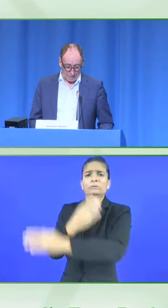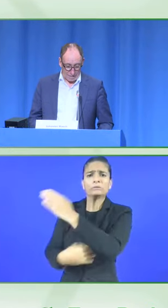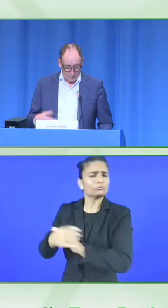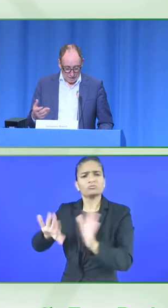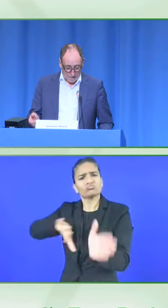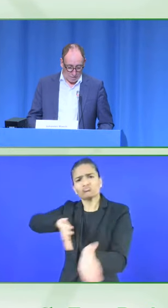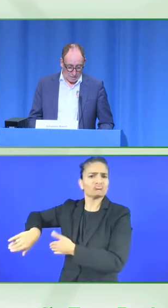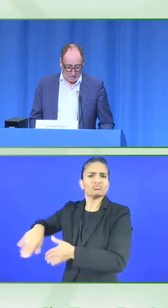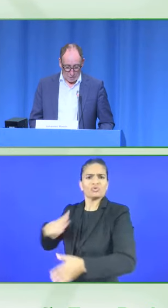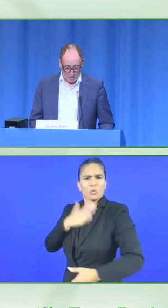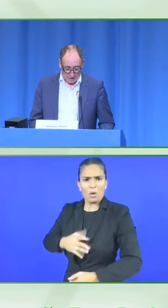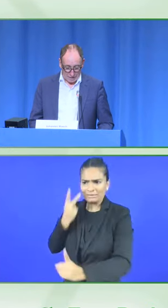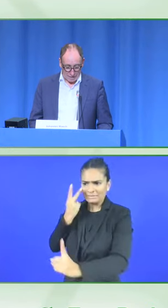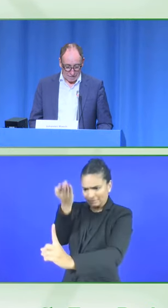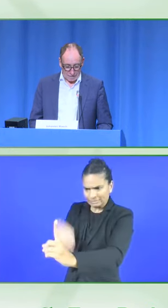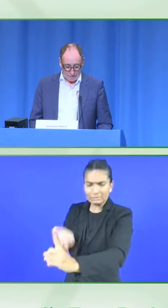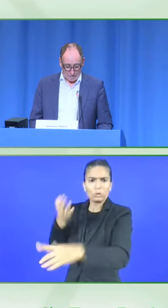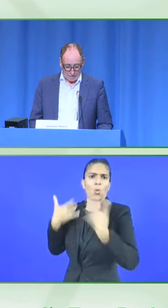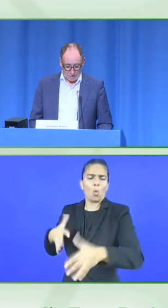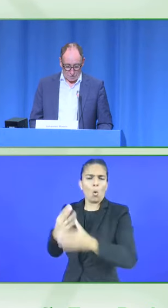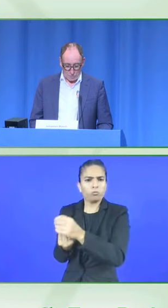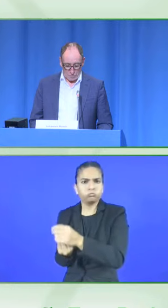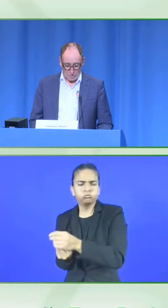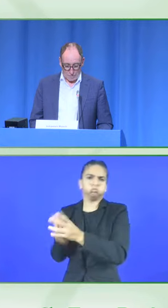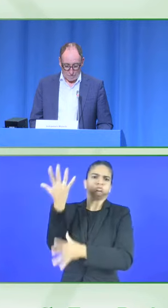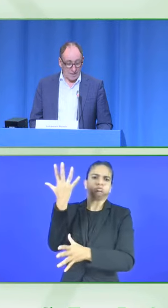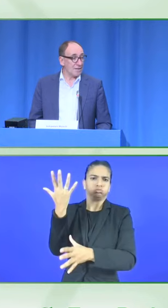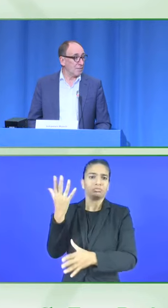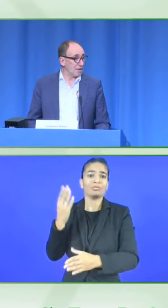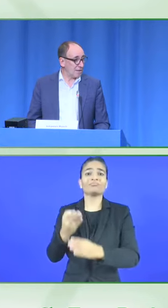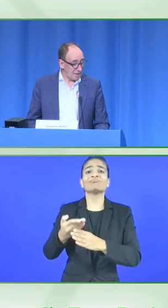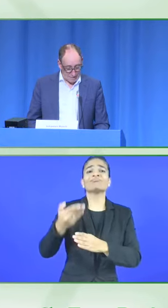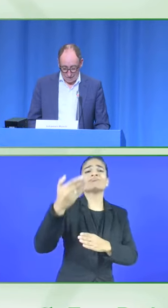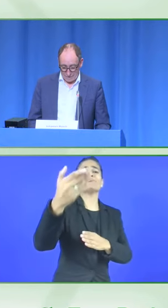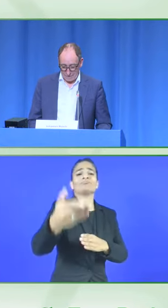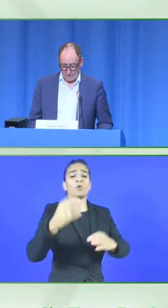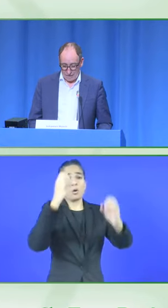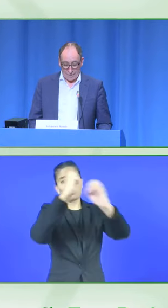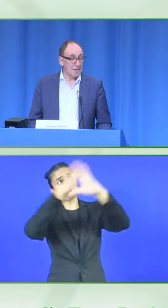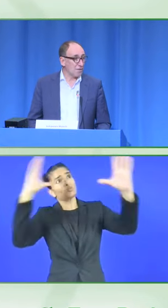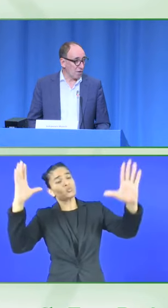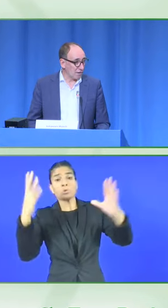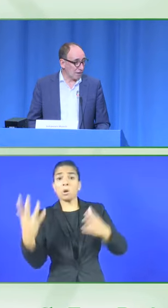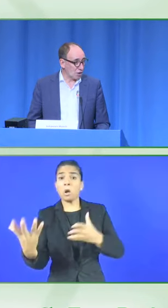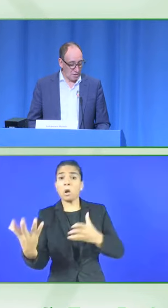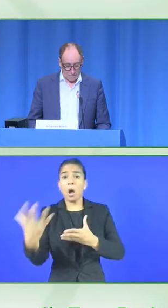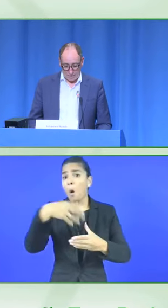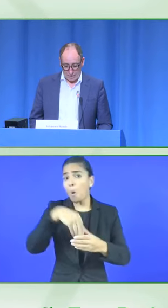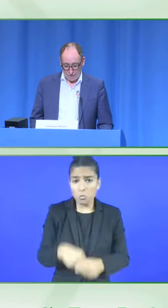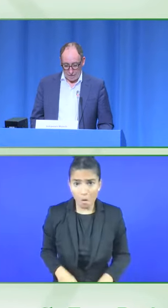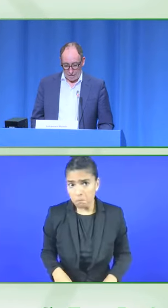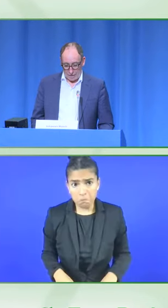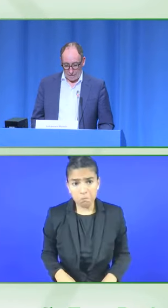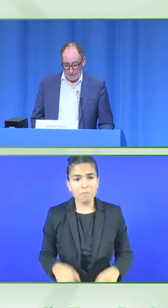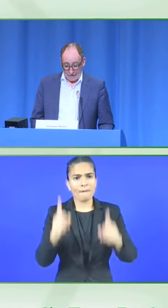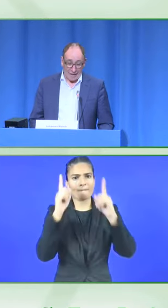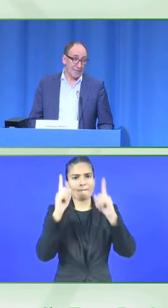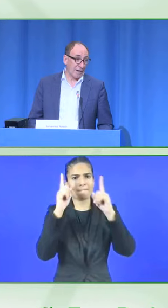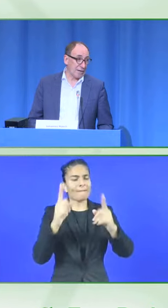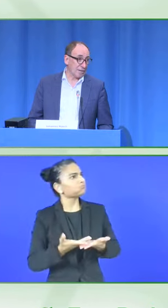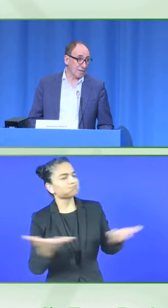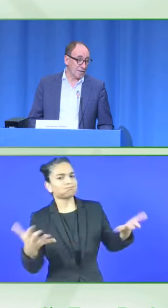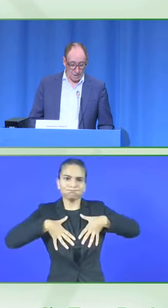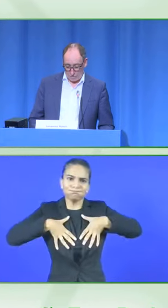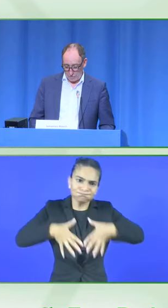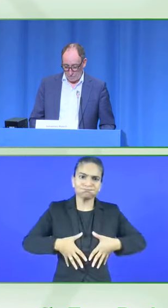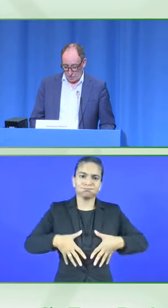Finally, once more, I would thank to Mr. Martin Essel, his foundation, and the